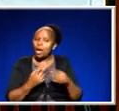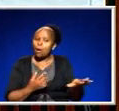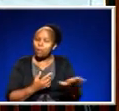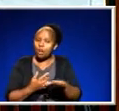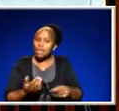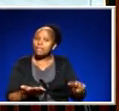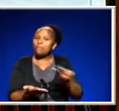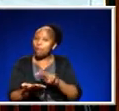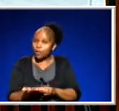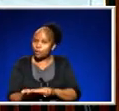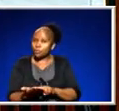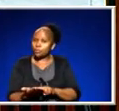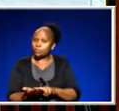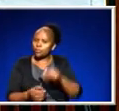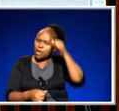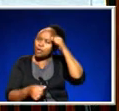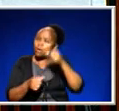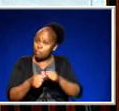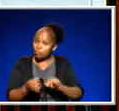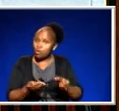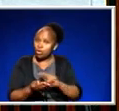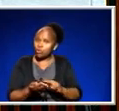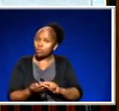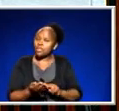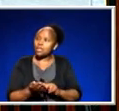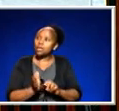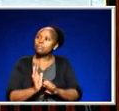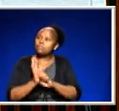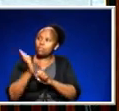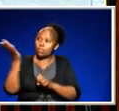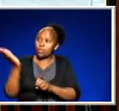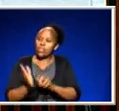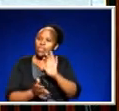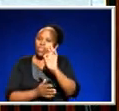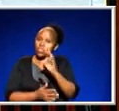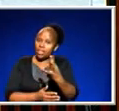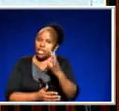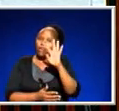value, remember we are using this as our example.